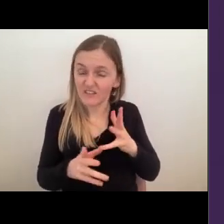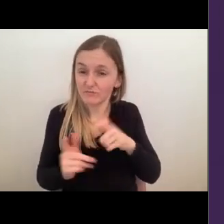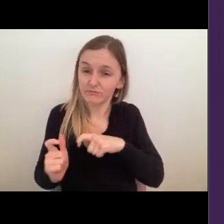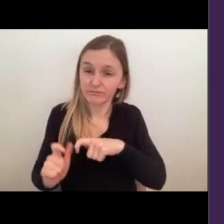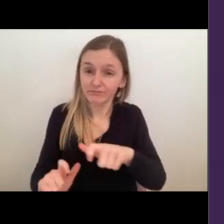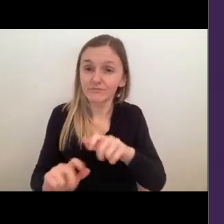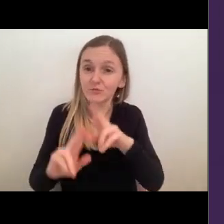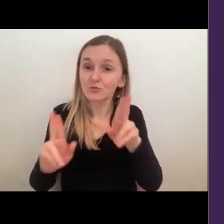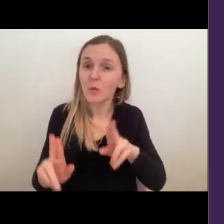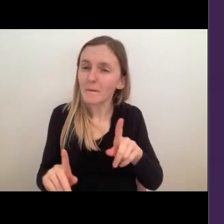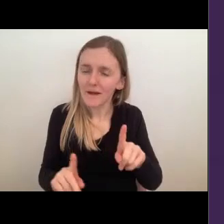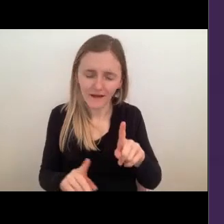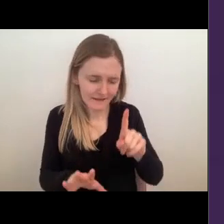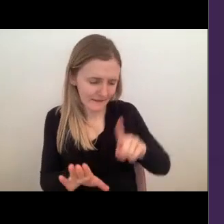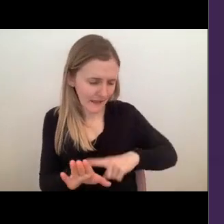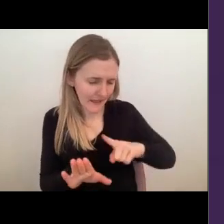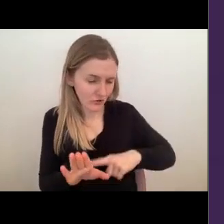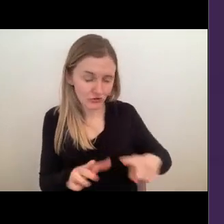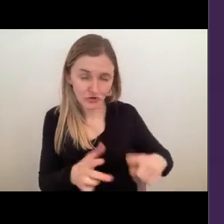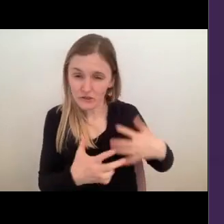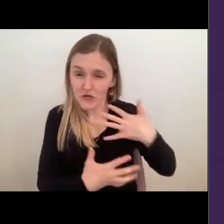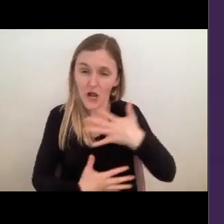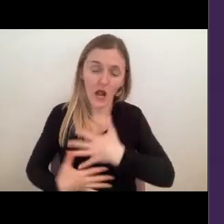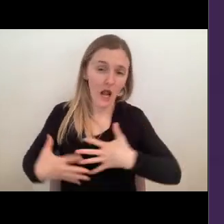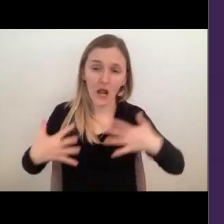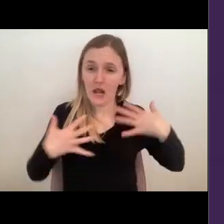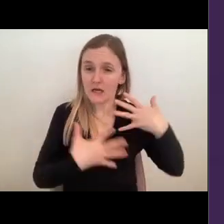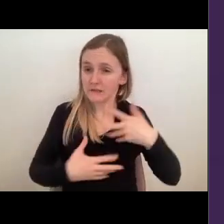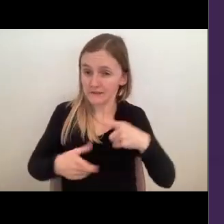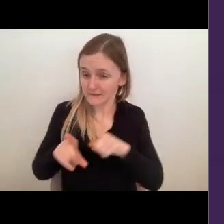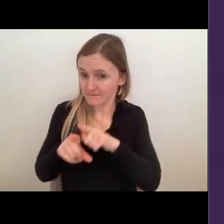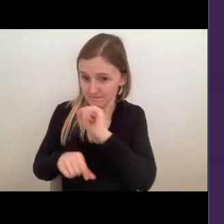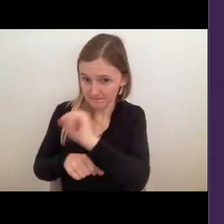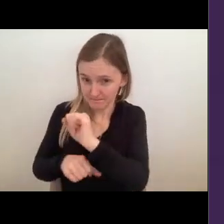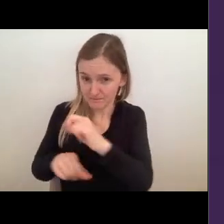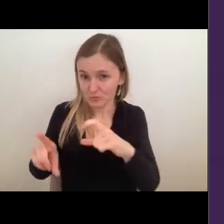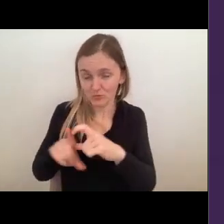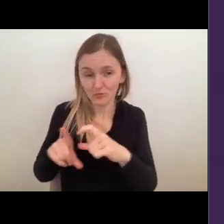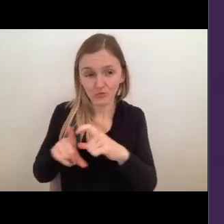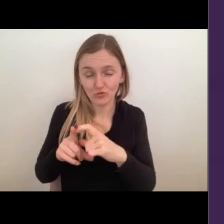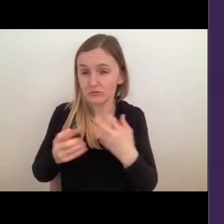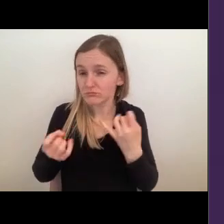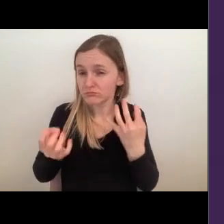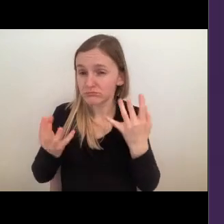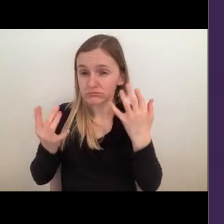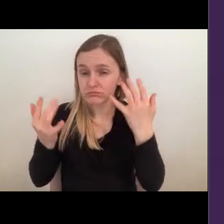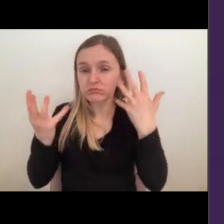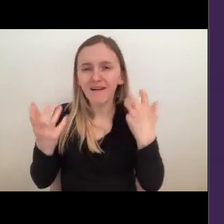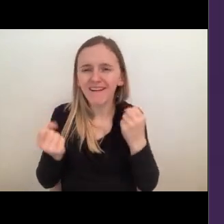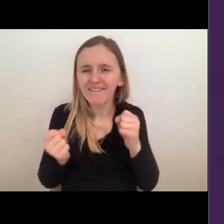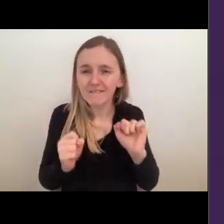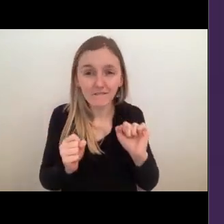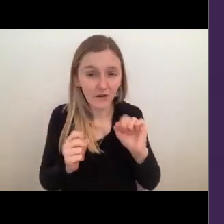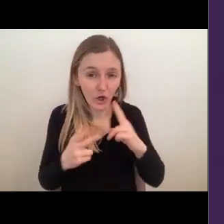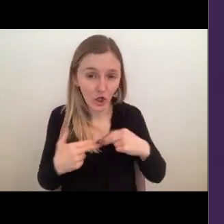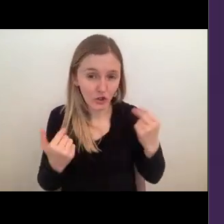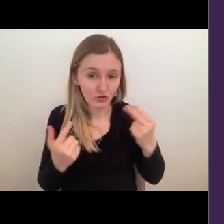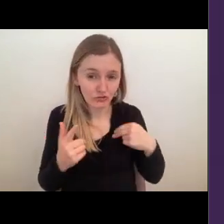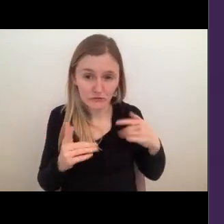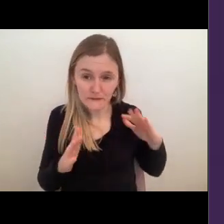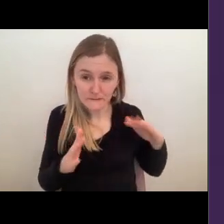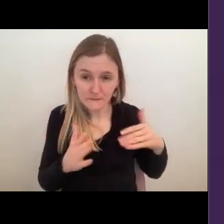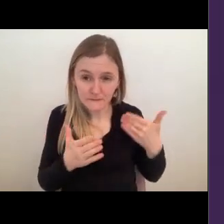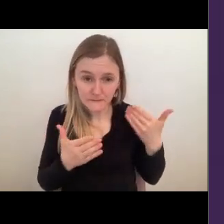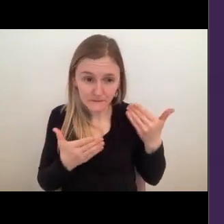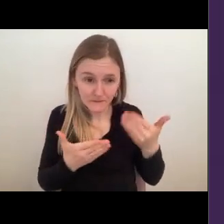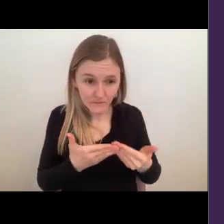know, from a very young age, she was very dysregulated from nursery all the way through. And even though, you know, her